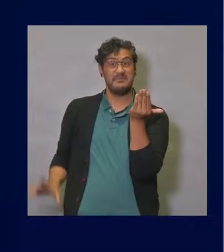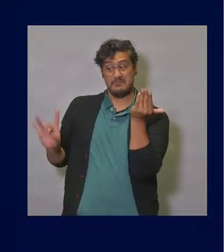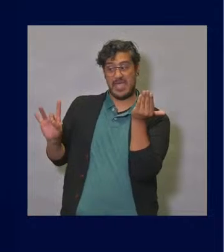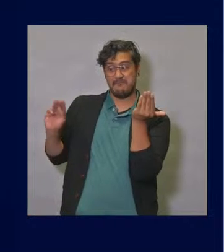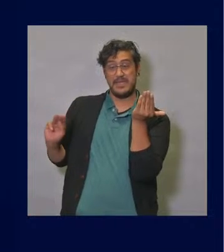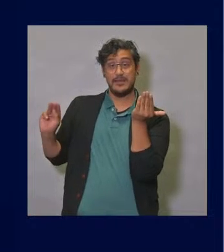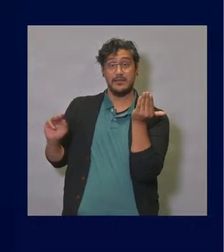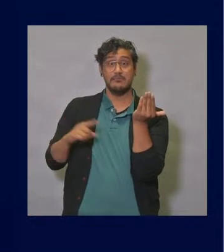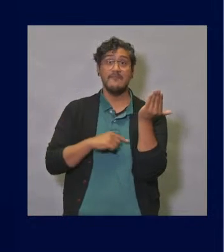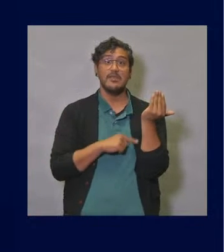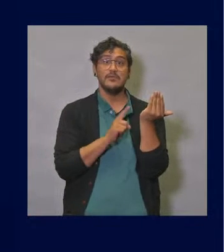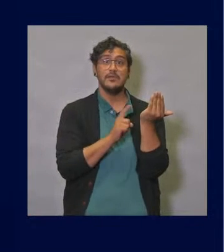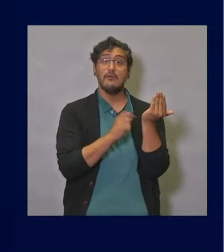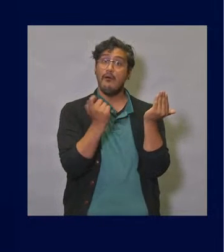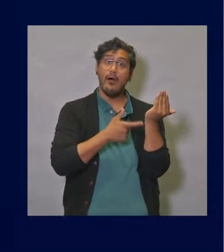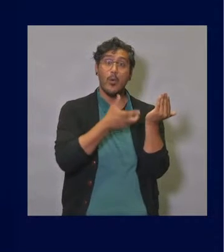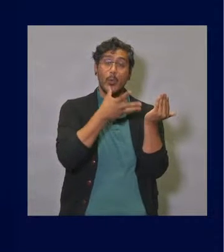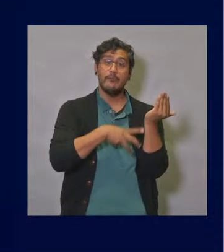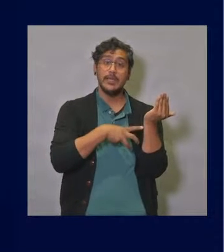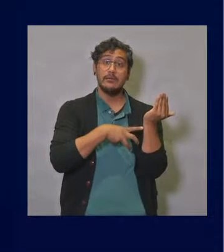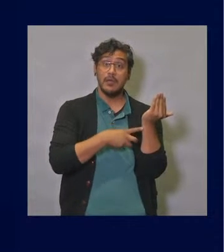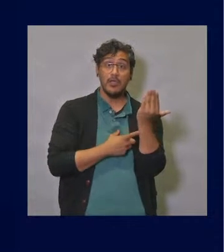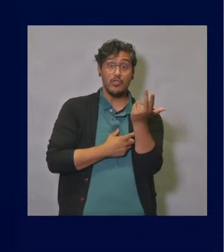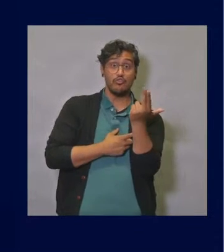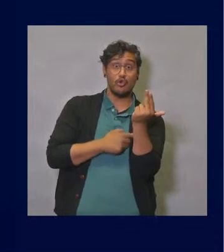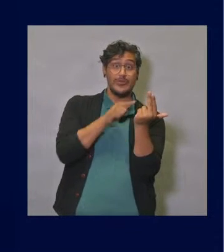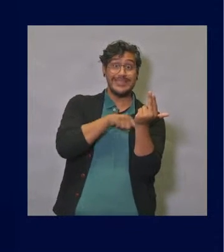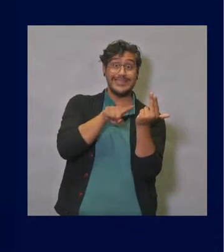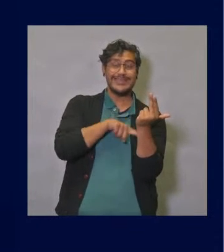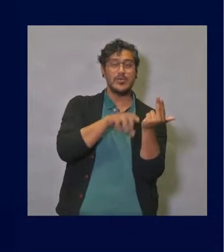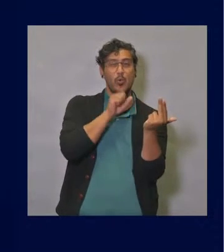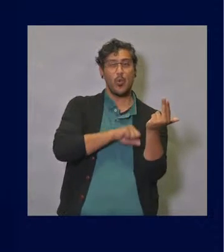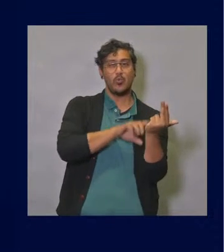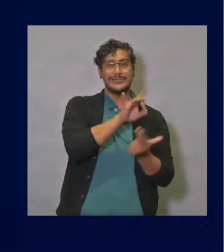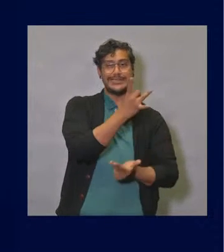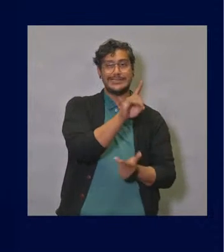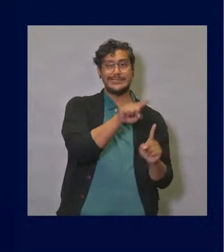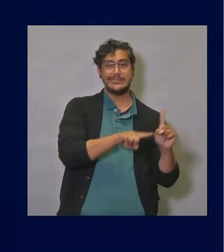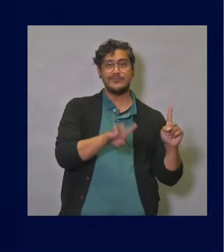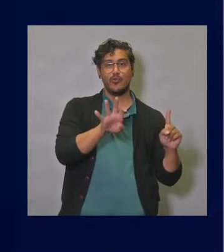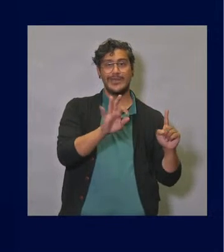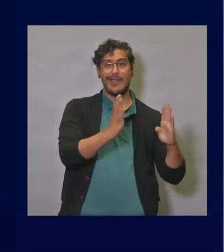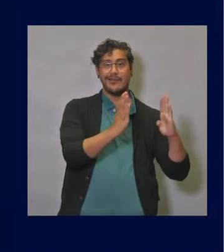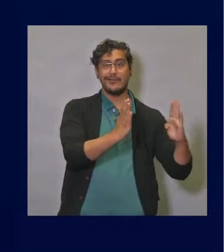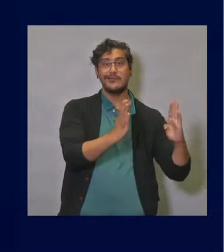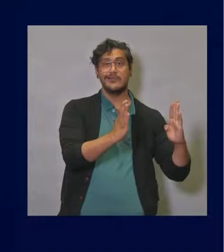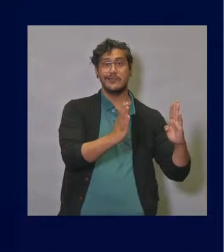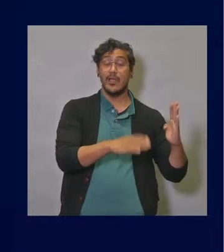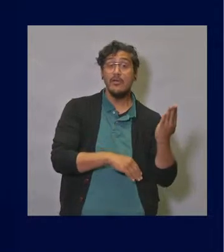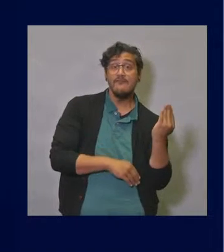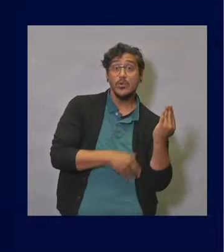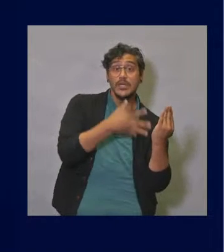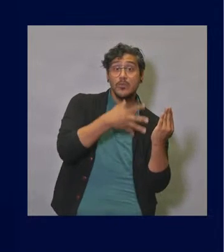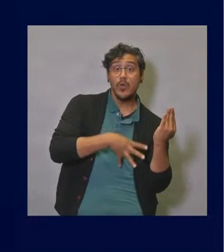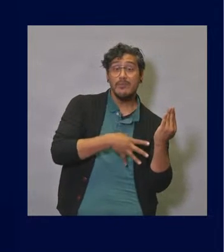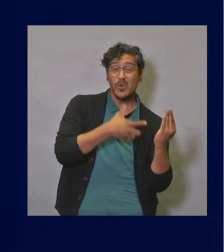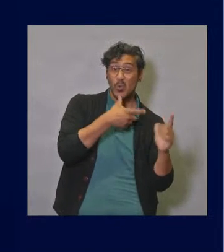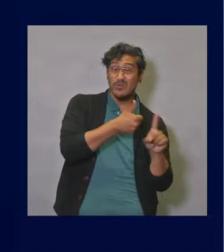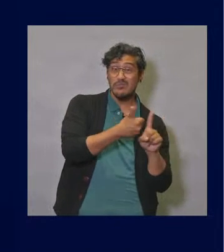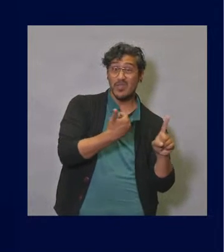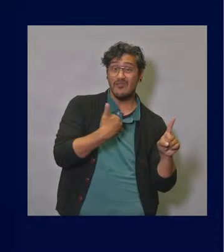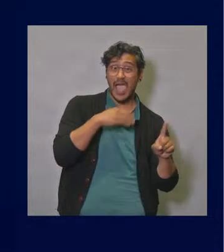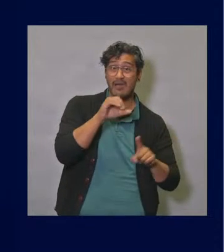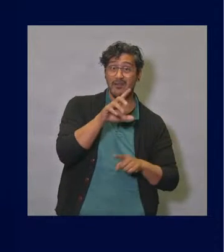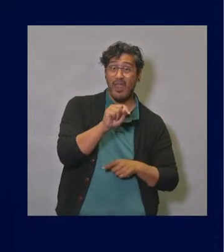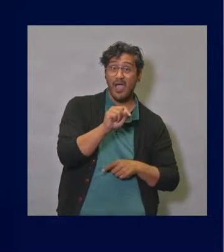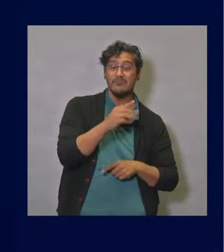whom were women, and 13 of whom were between the ages of 18 and 49. 14 of the women who developed this clotting